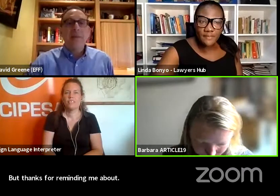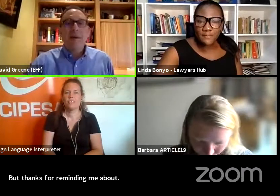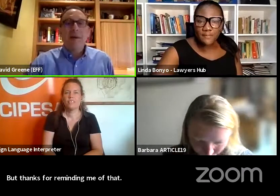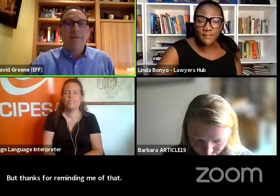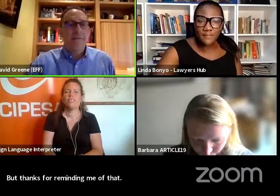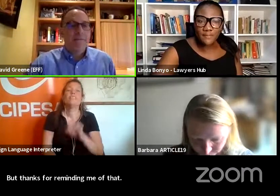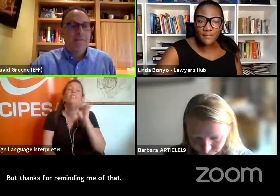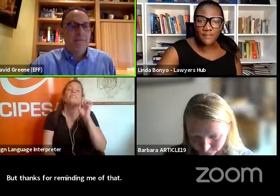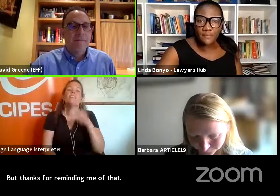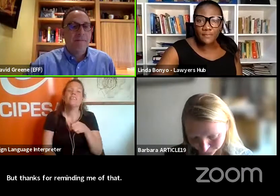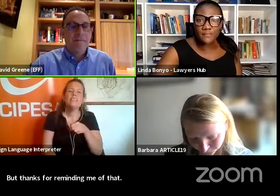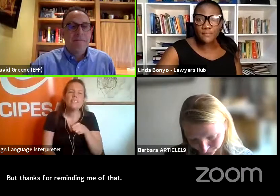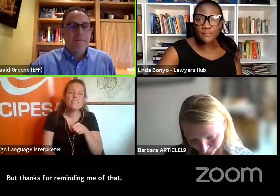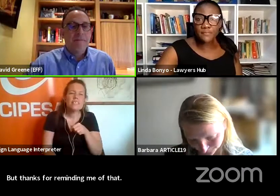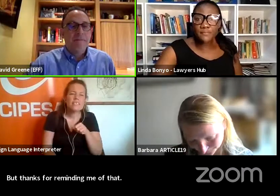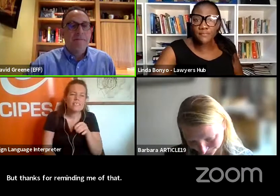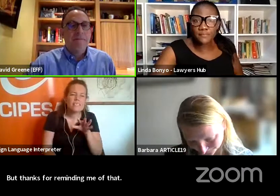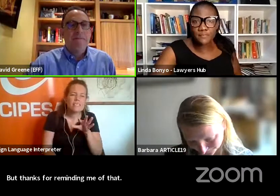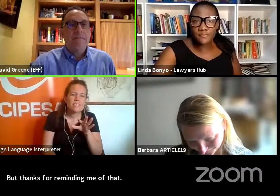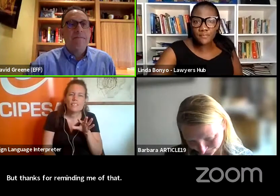Yes, Tomiwa.